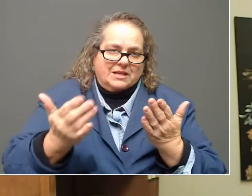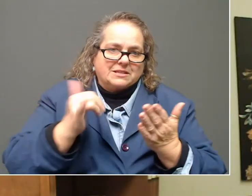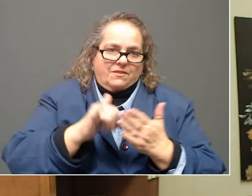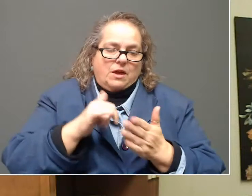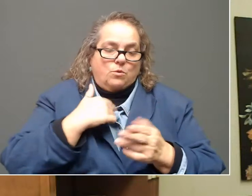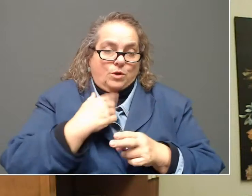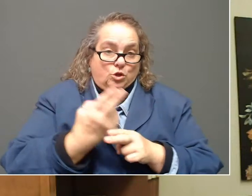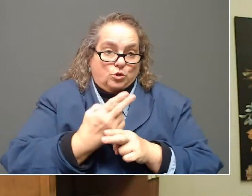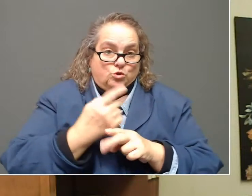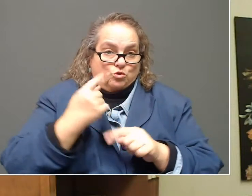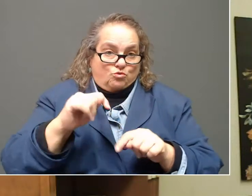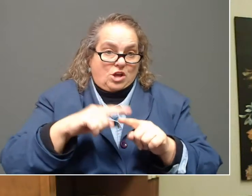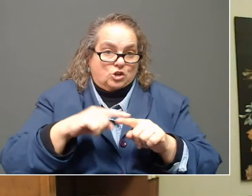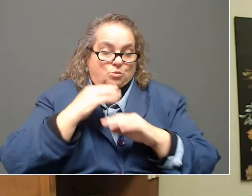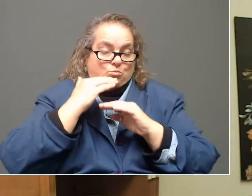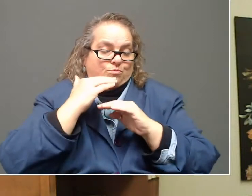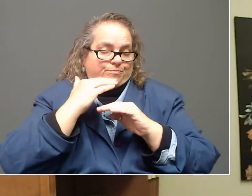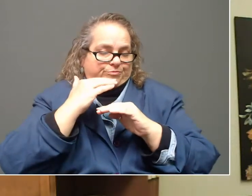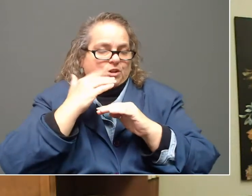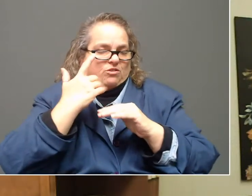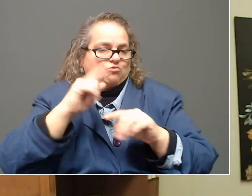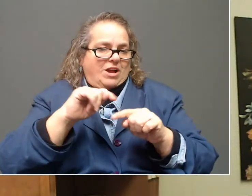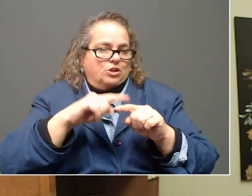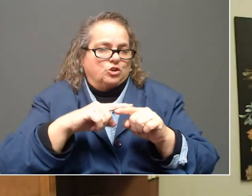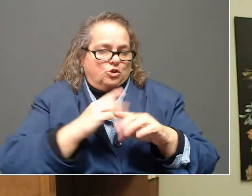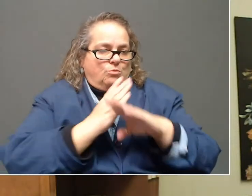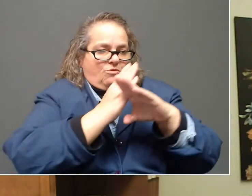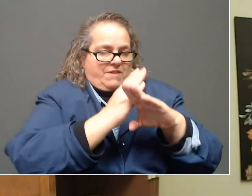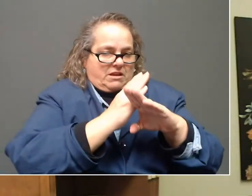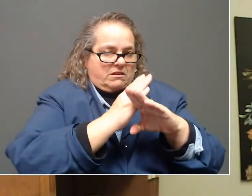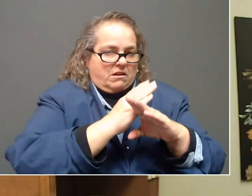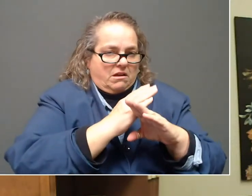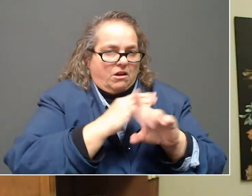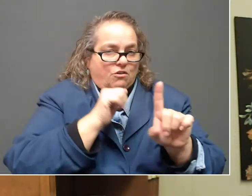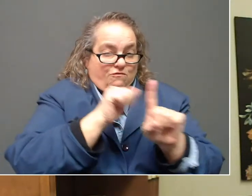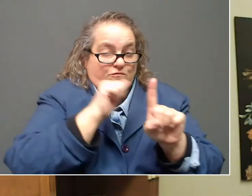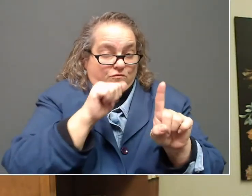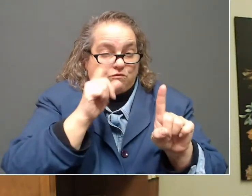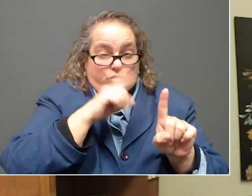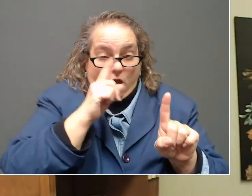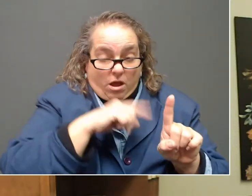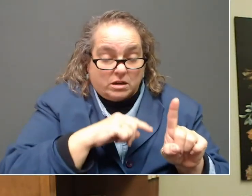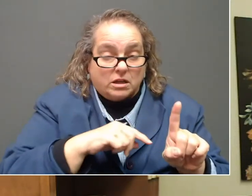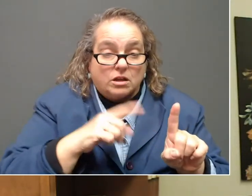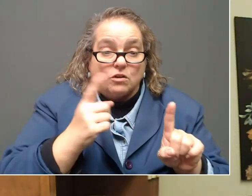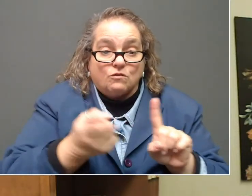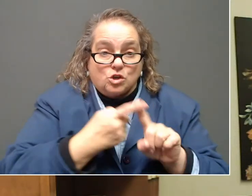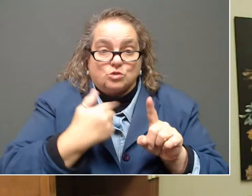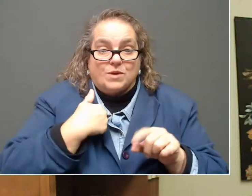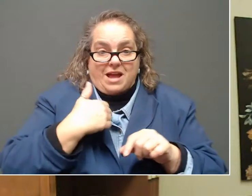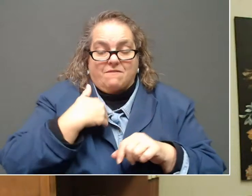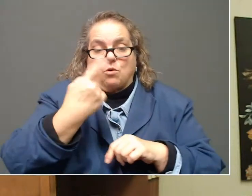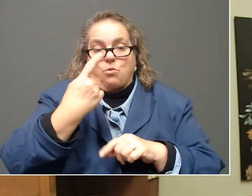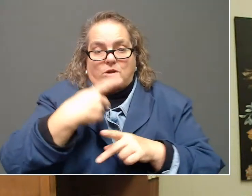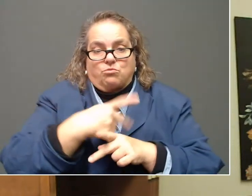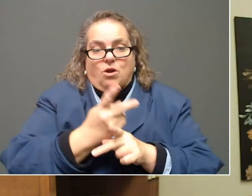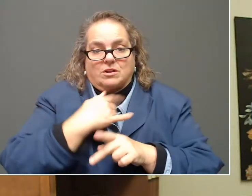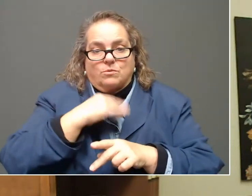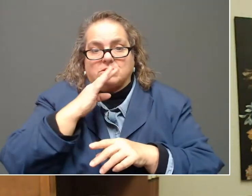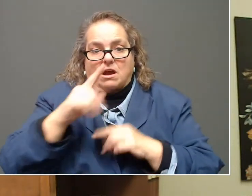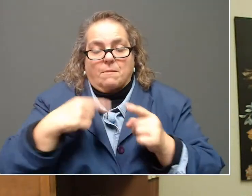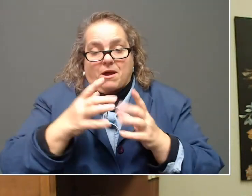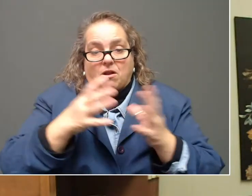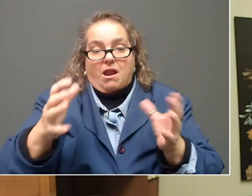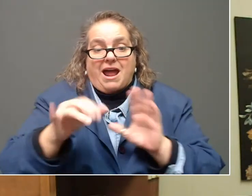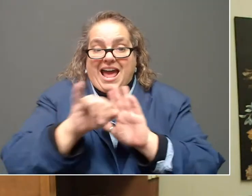with an outside company that specializes in ID theft to try to tackle this fraud issue?